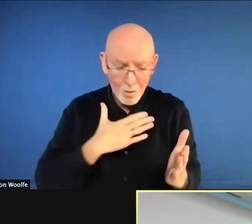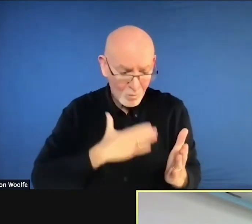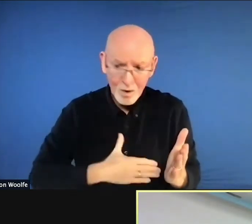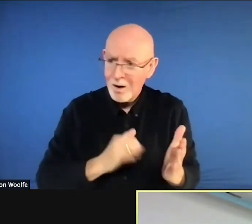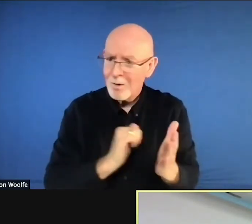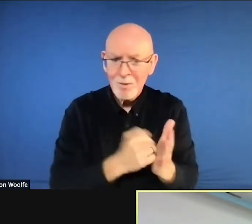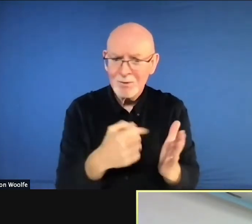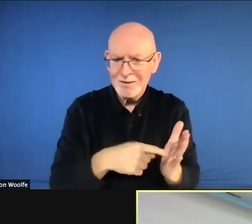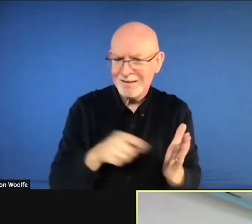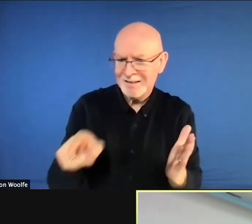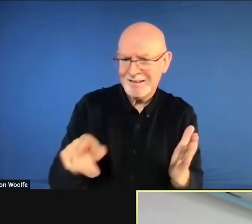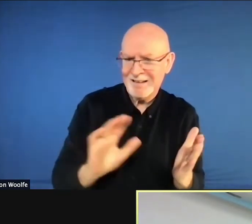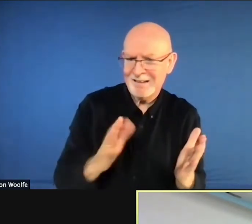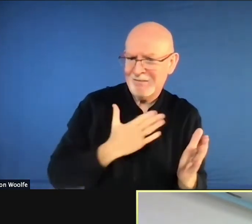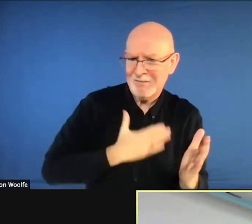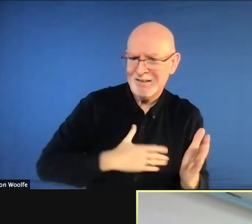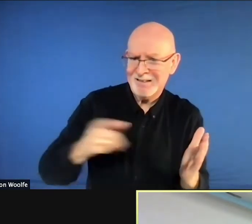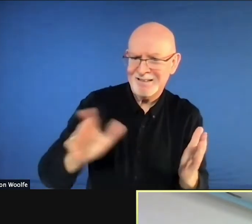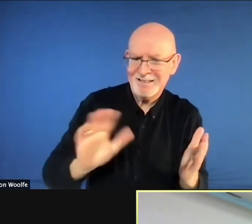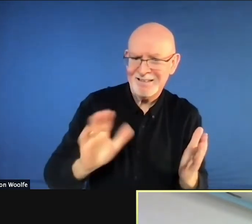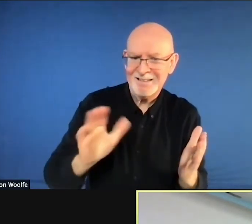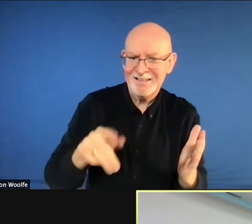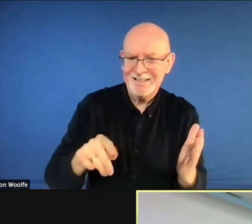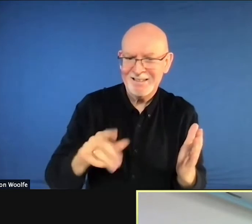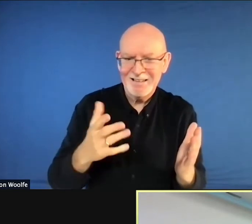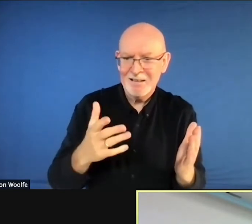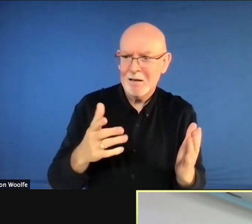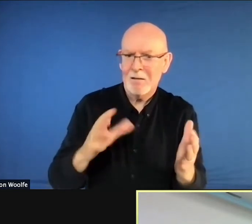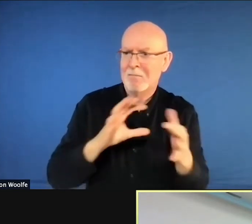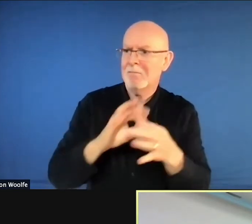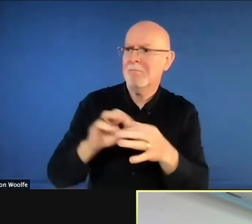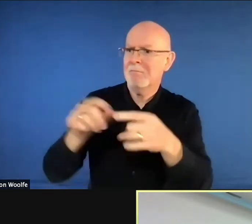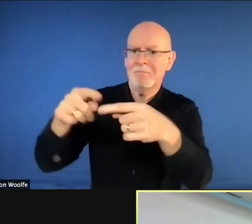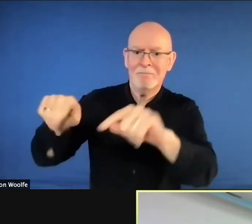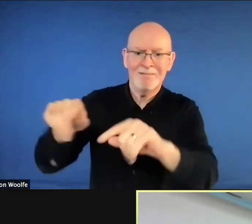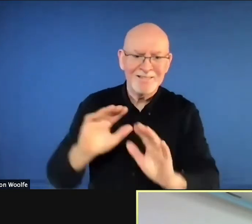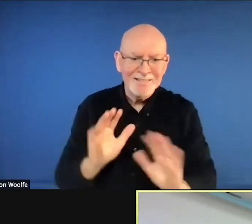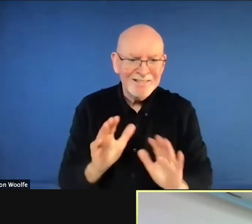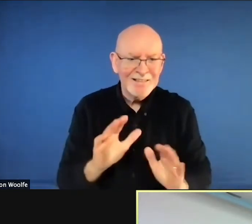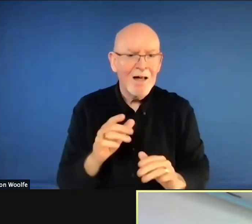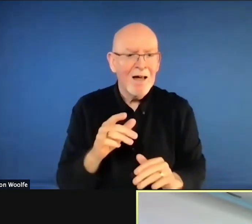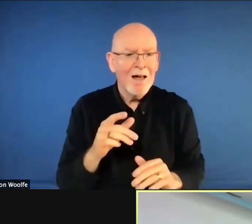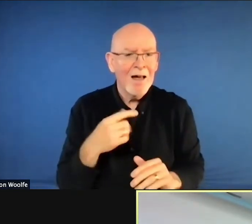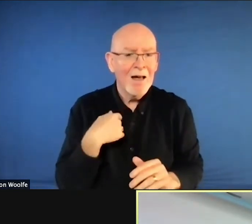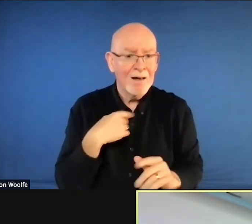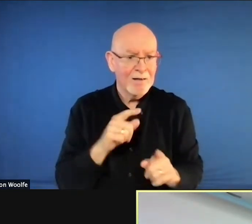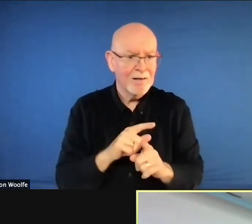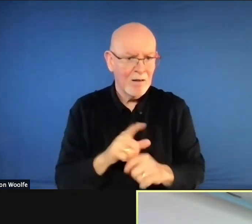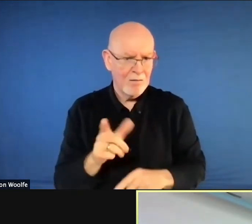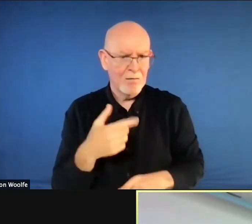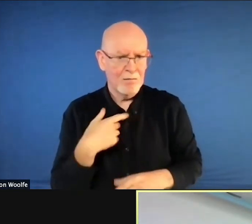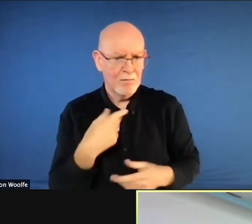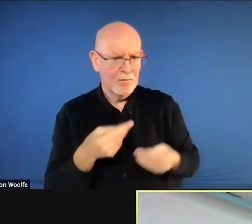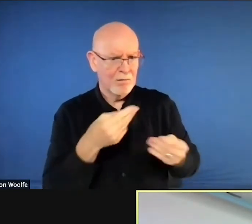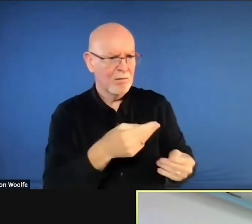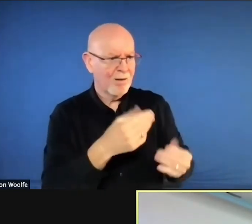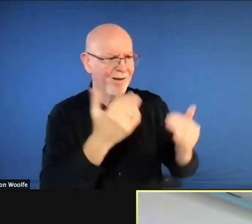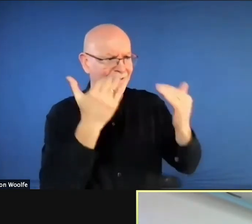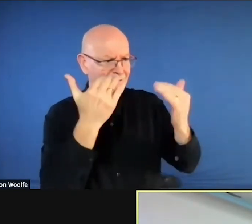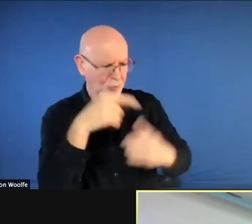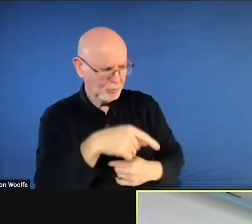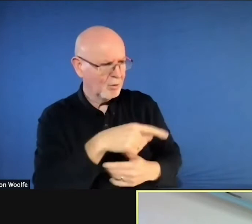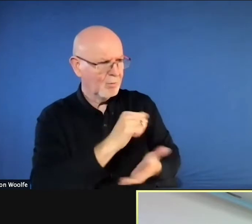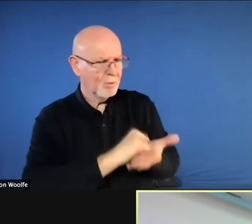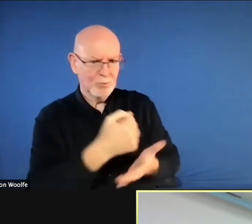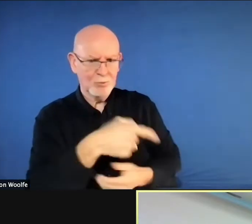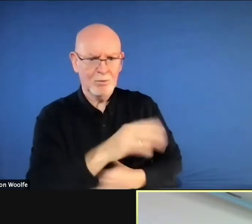example, even if it was okay to talk about that during the conversation, during the interview, but we don't want that maybe in your final